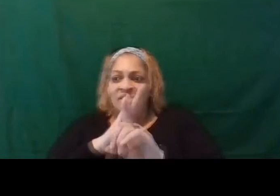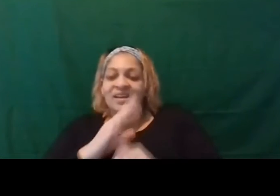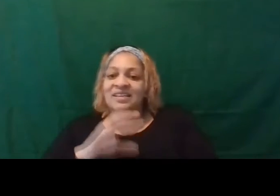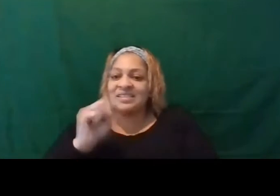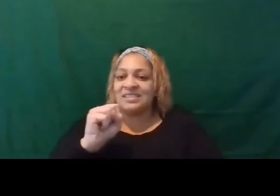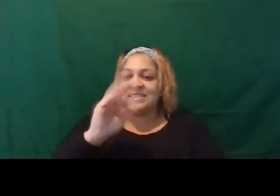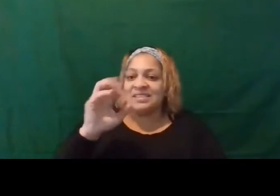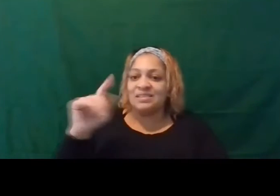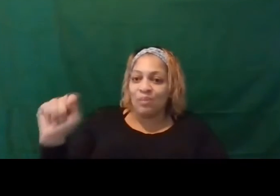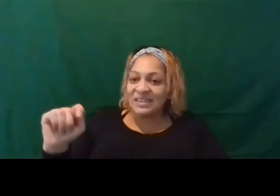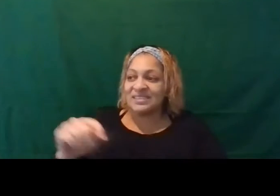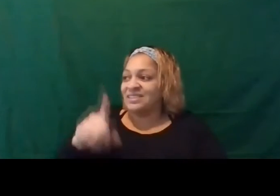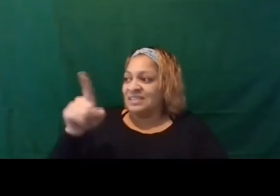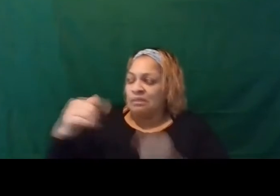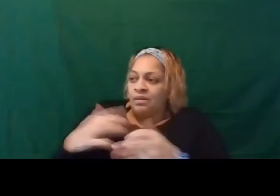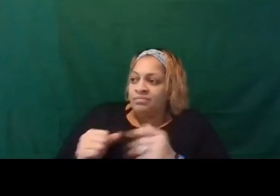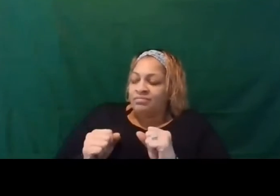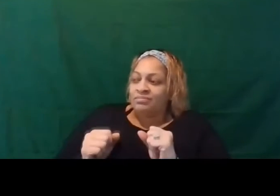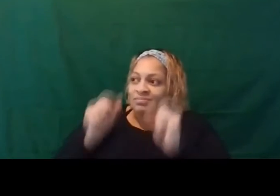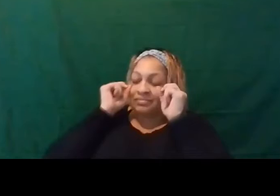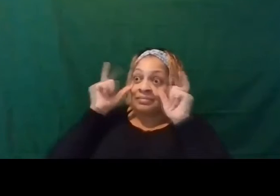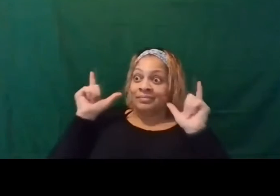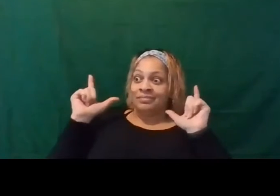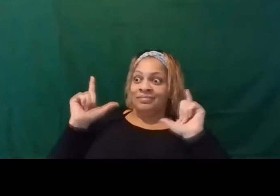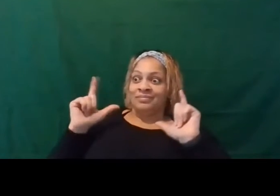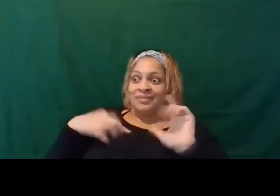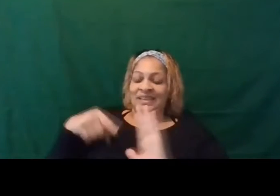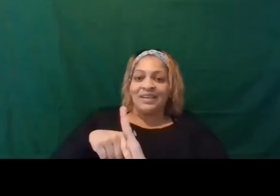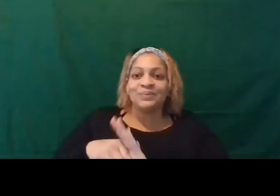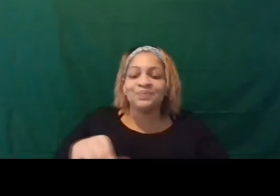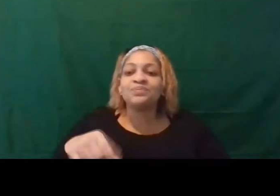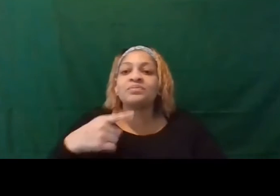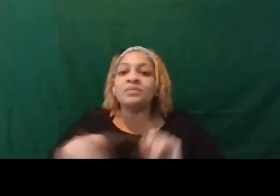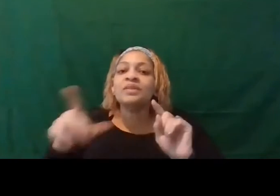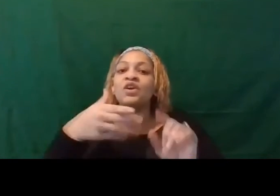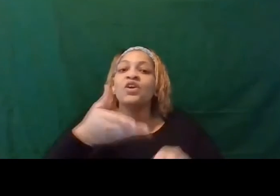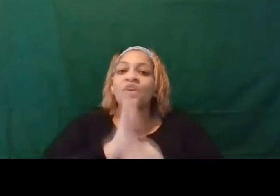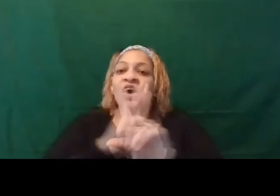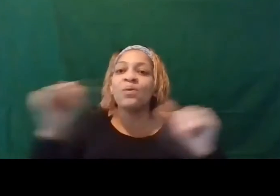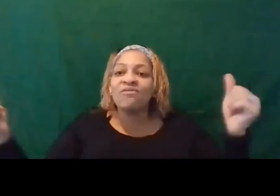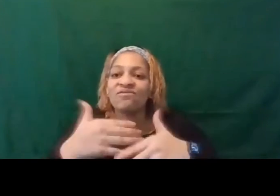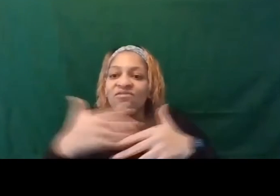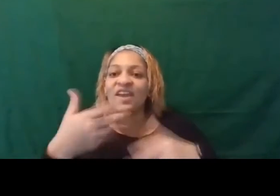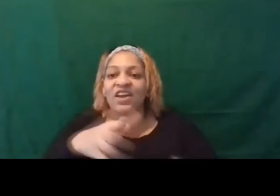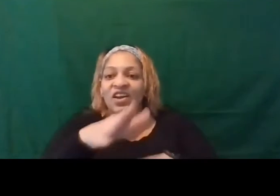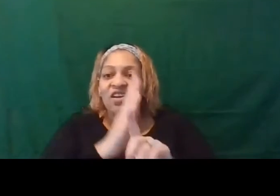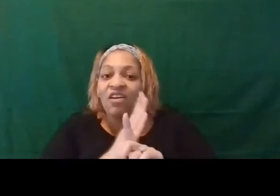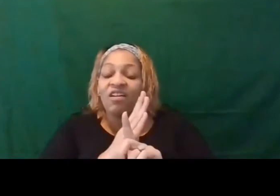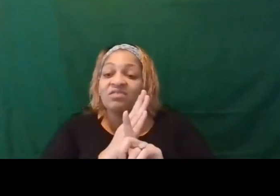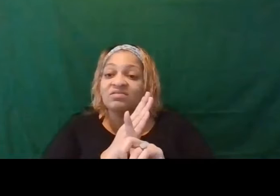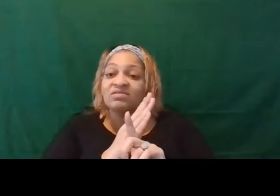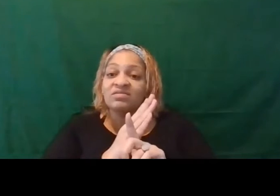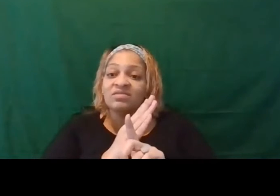at the same time. You should have saw the look on her face. Her eyes got really big. But we were taught to fear God.